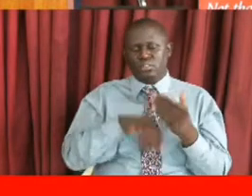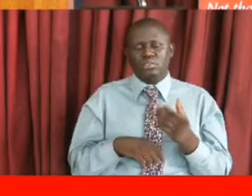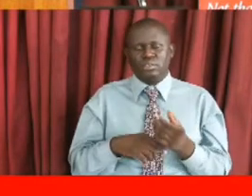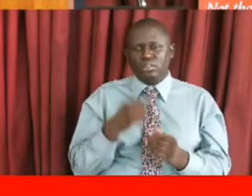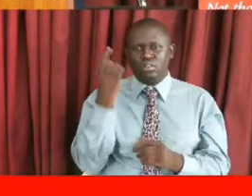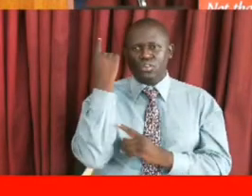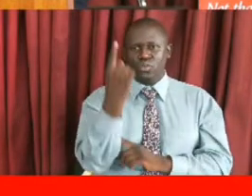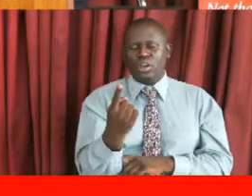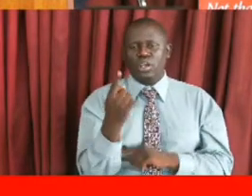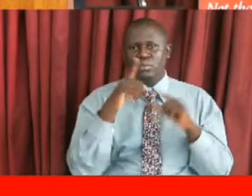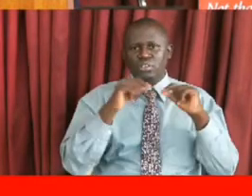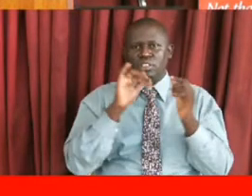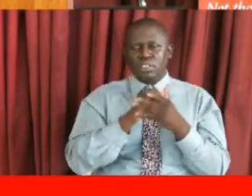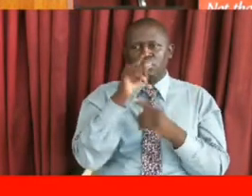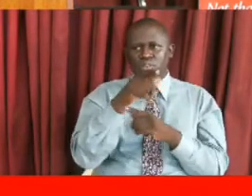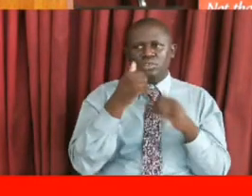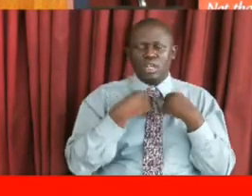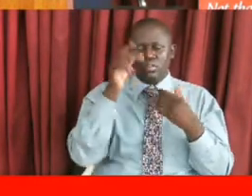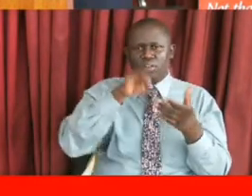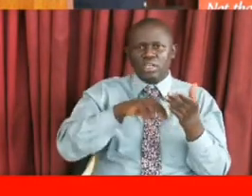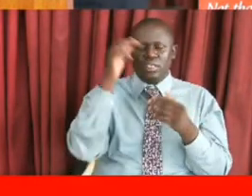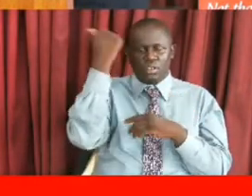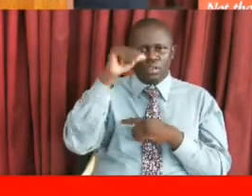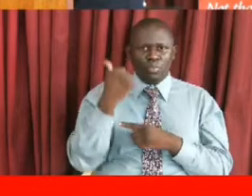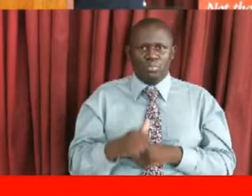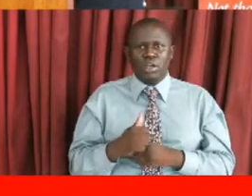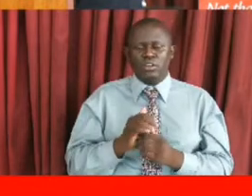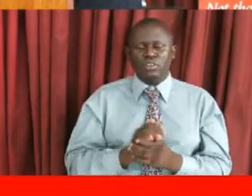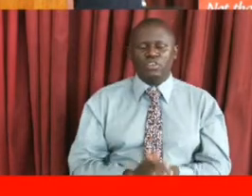separ you may just find that it's